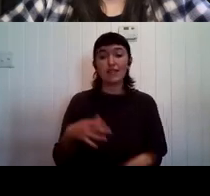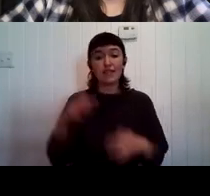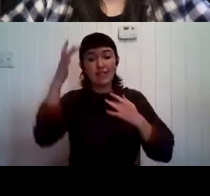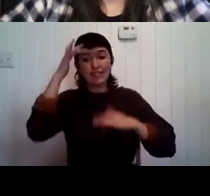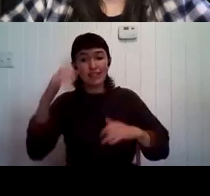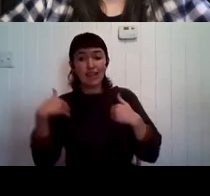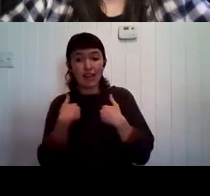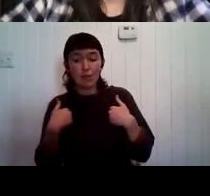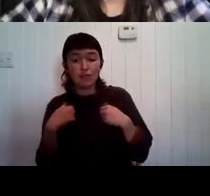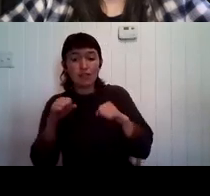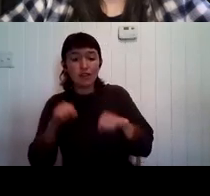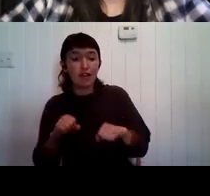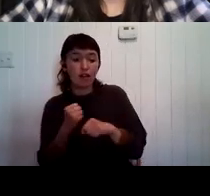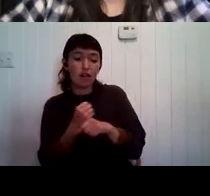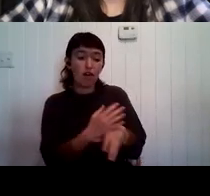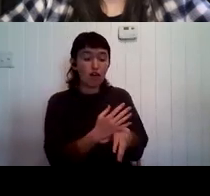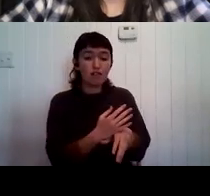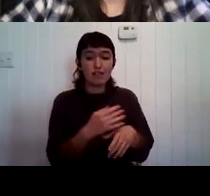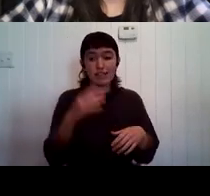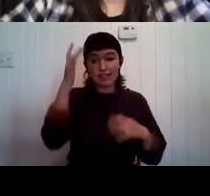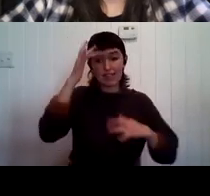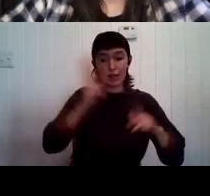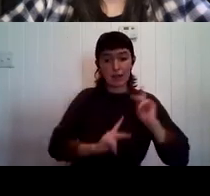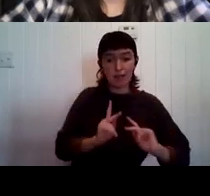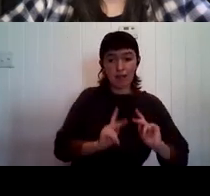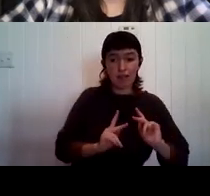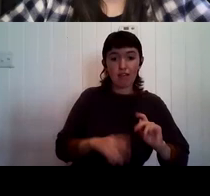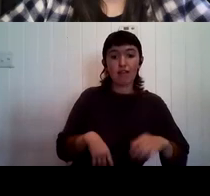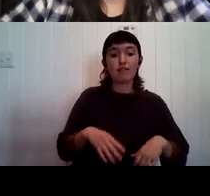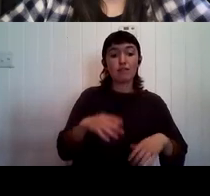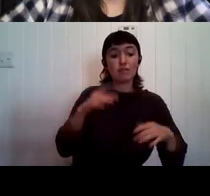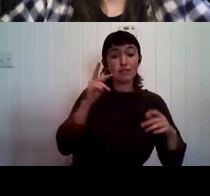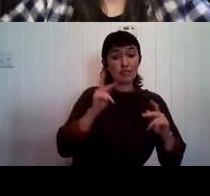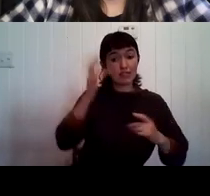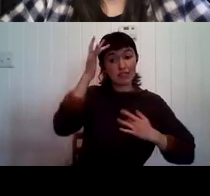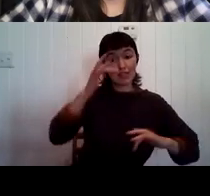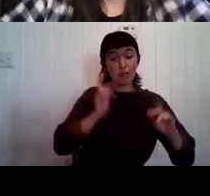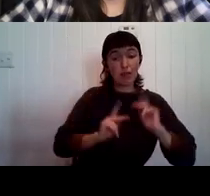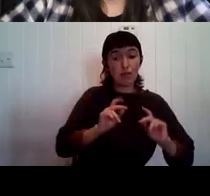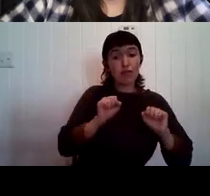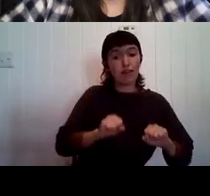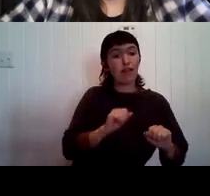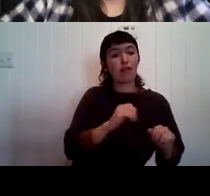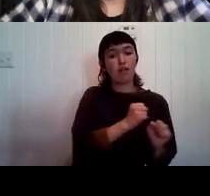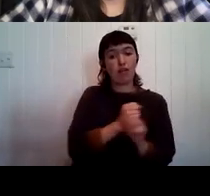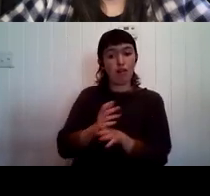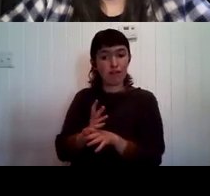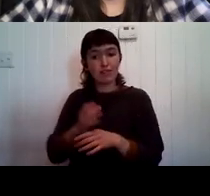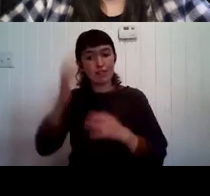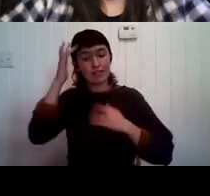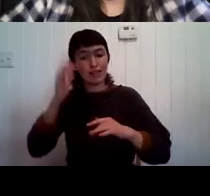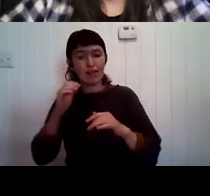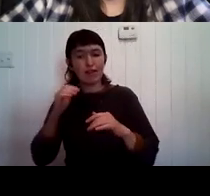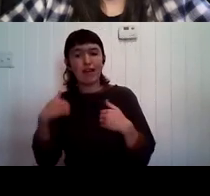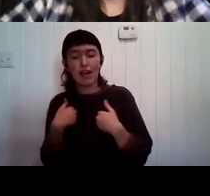sick animals. We're all related. And One Health, if you think about it, having that mindset and thinking